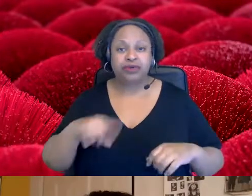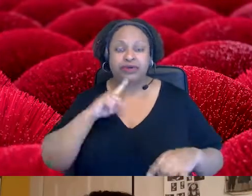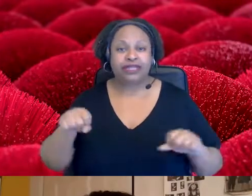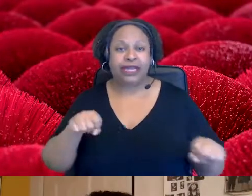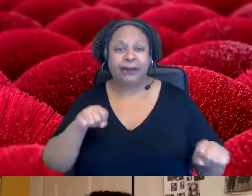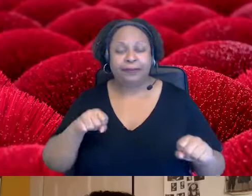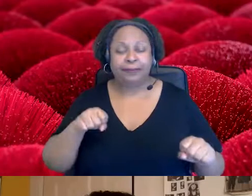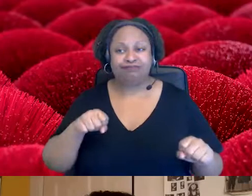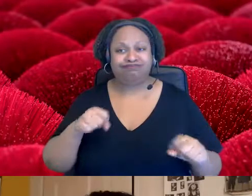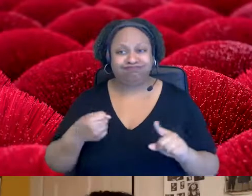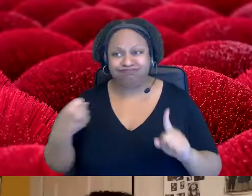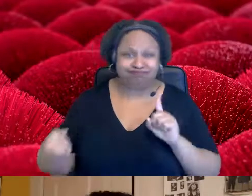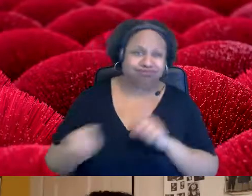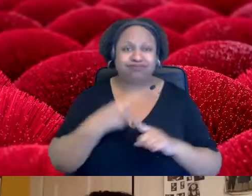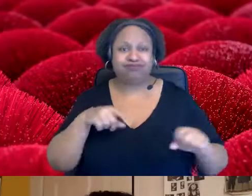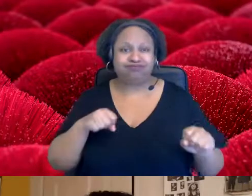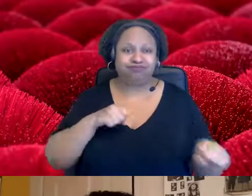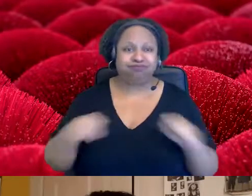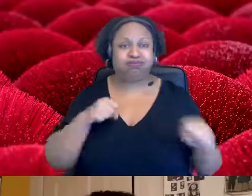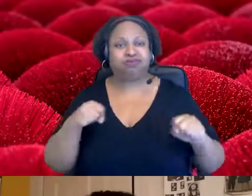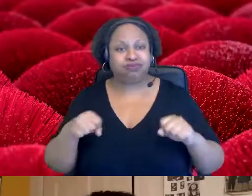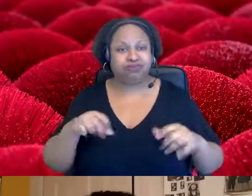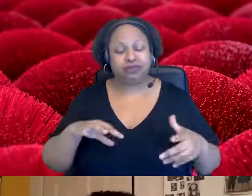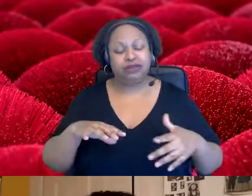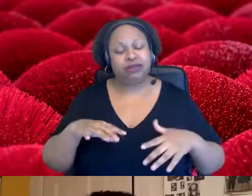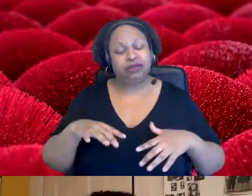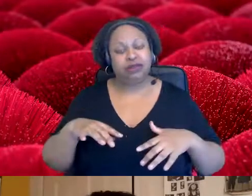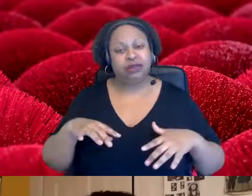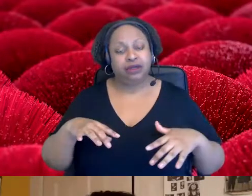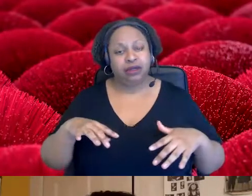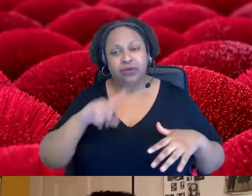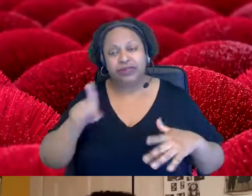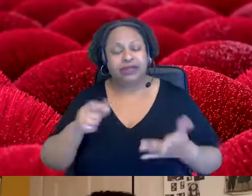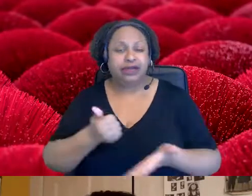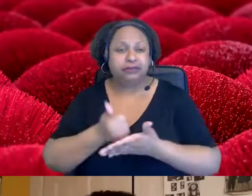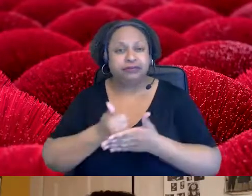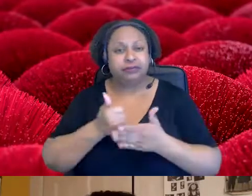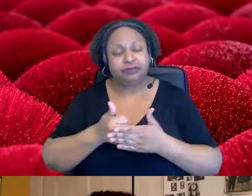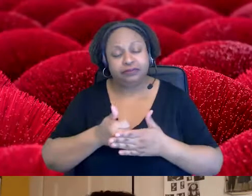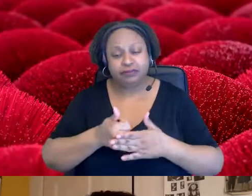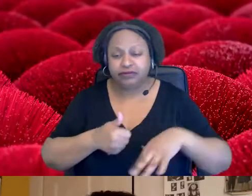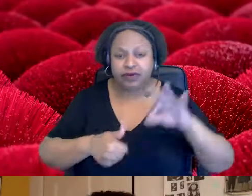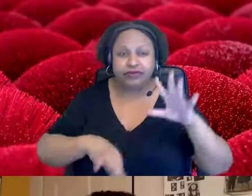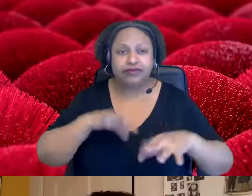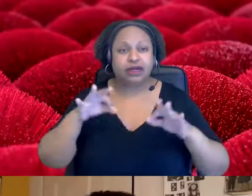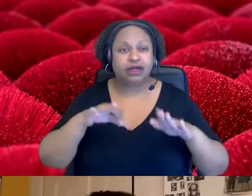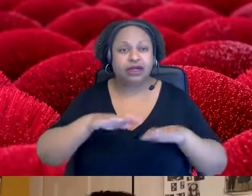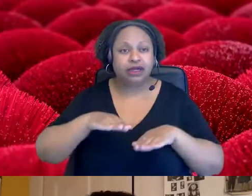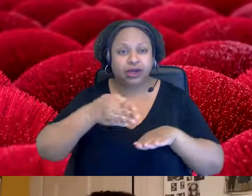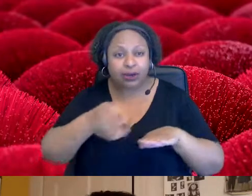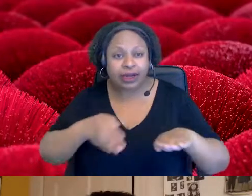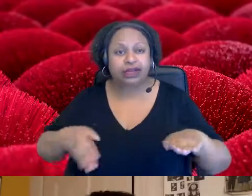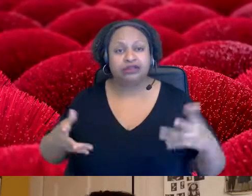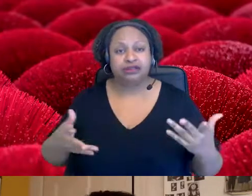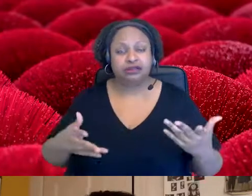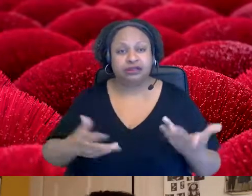the cracks, to reveal the vulnerabilities, to reveal the weaknesses, and I think a real call to